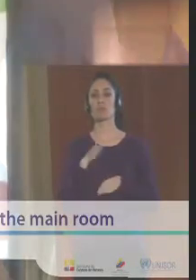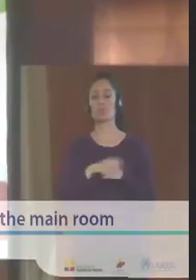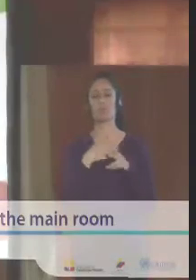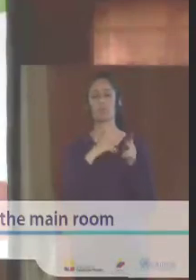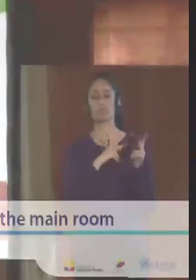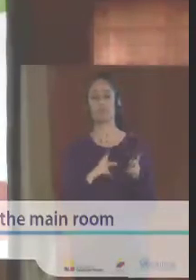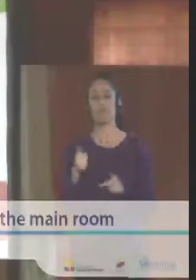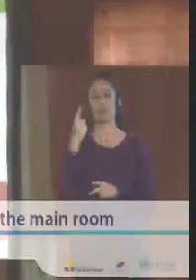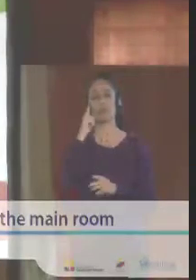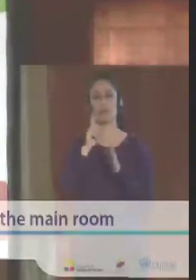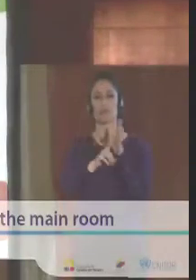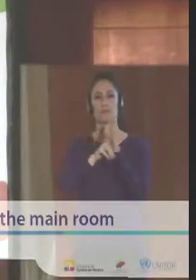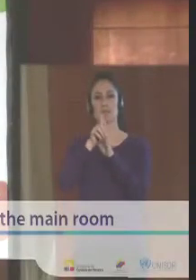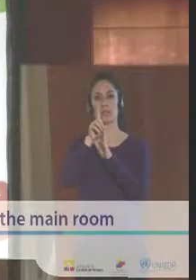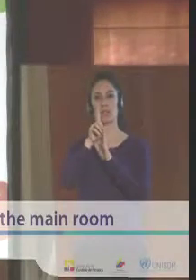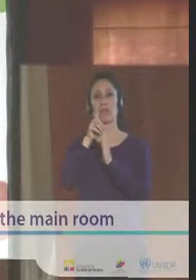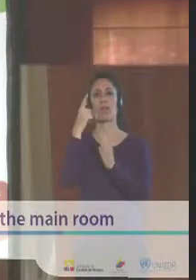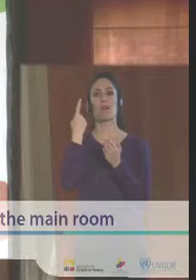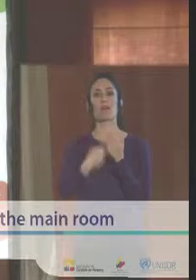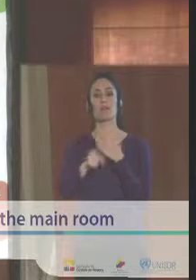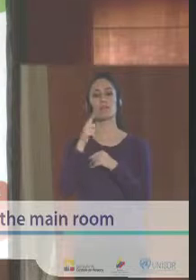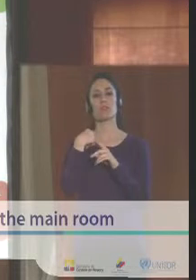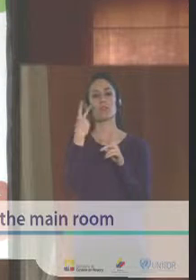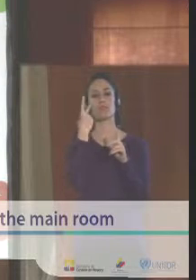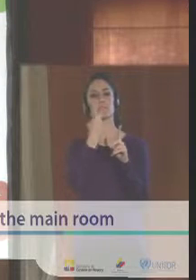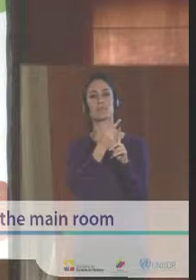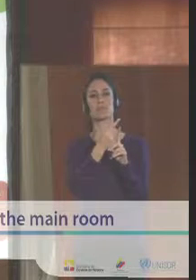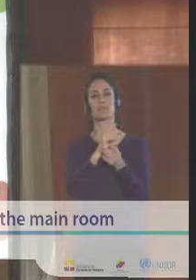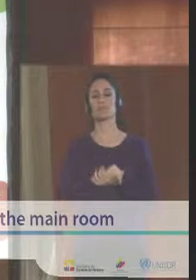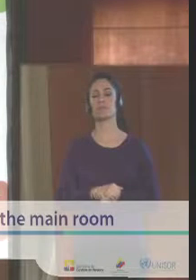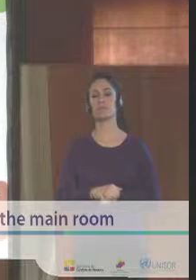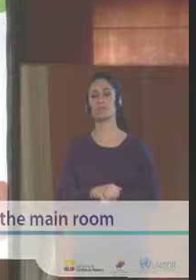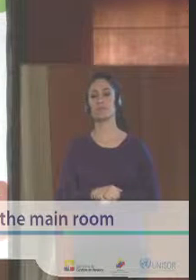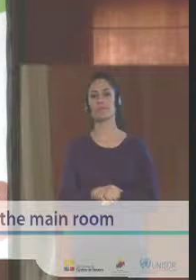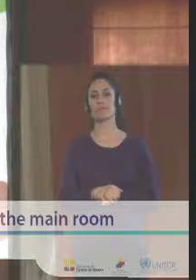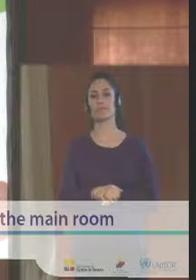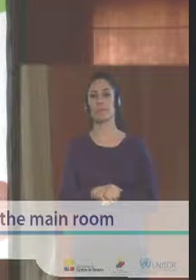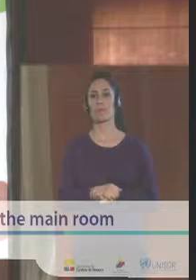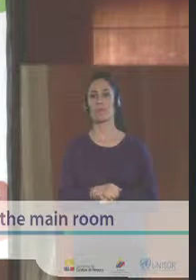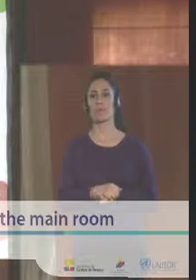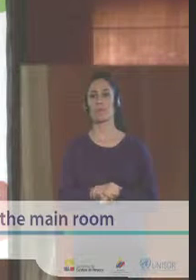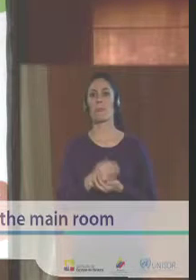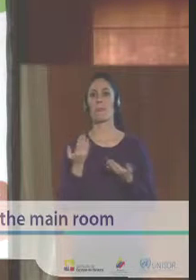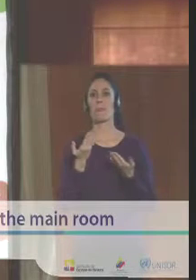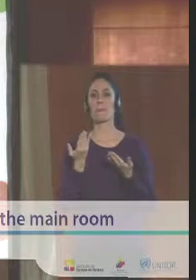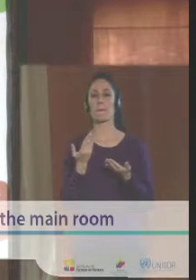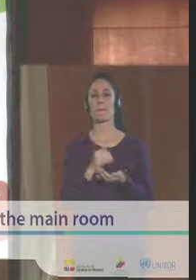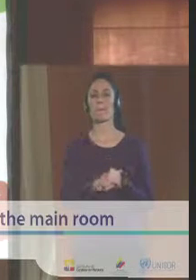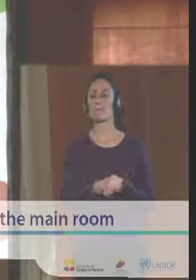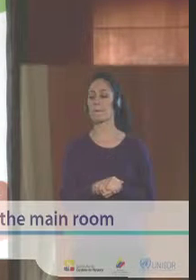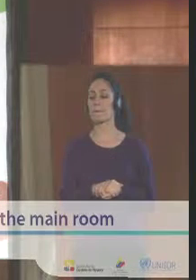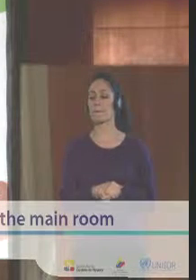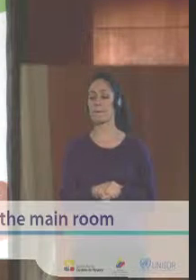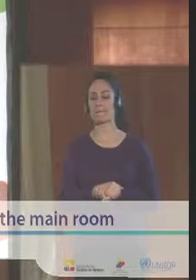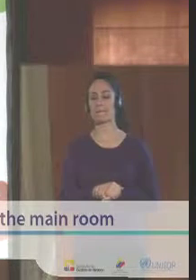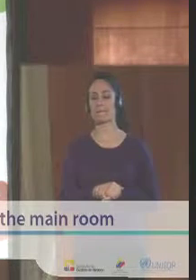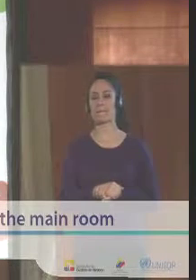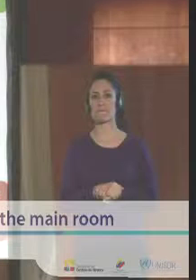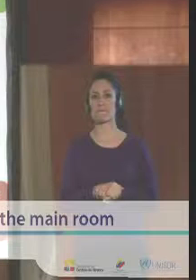of planning for development, which is a meso vision.